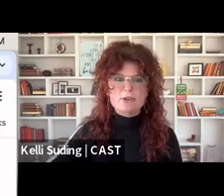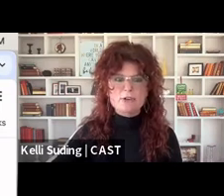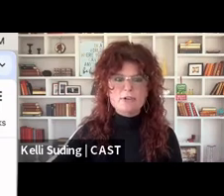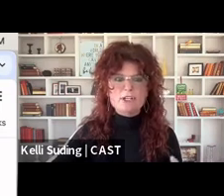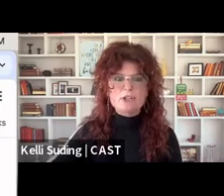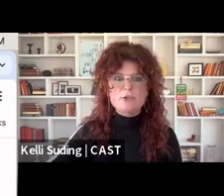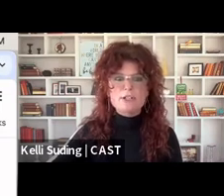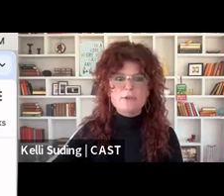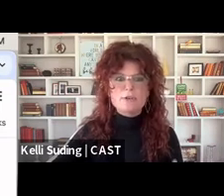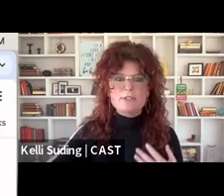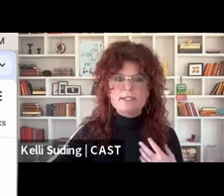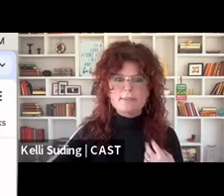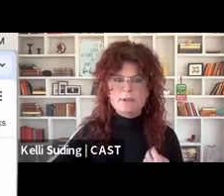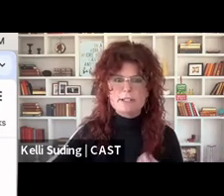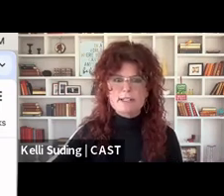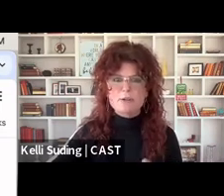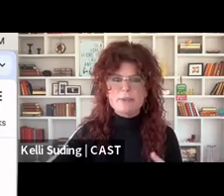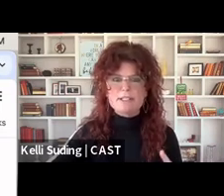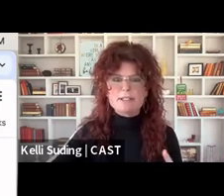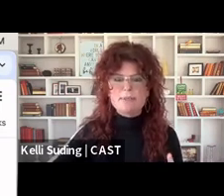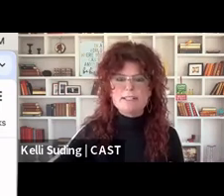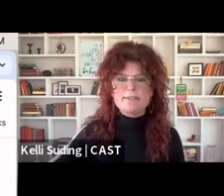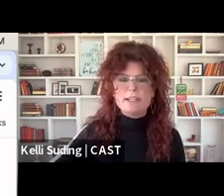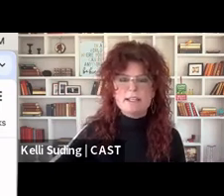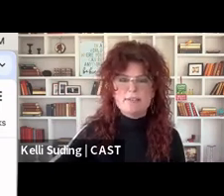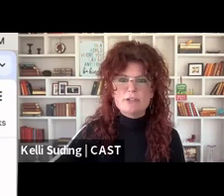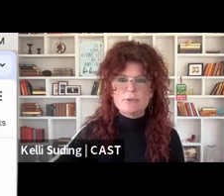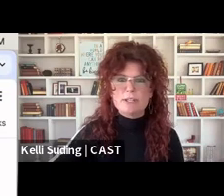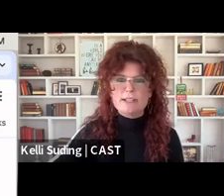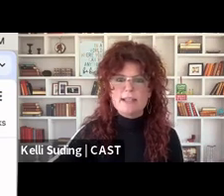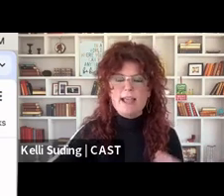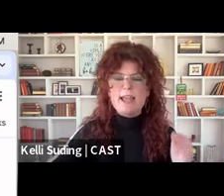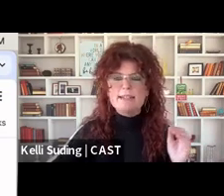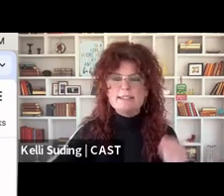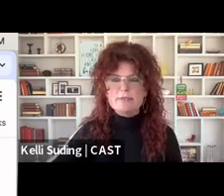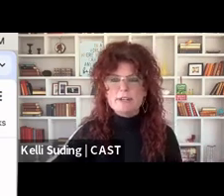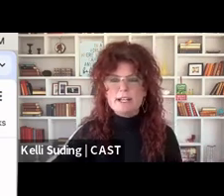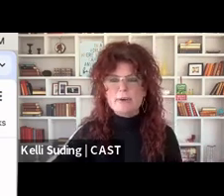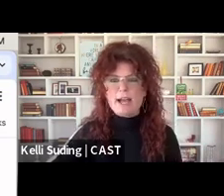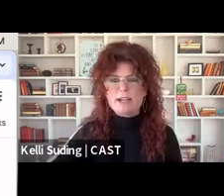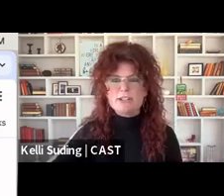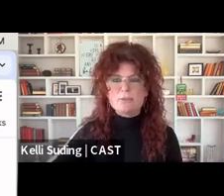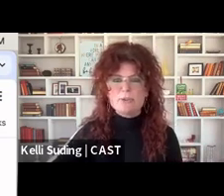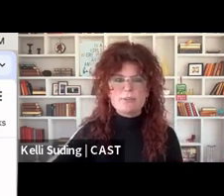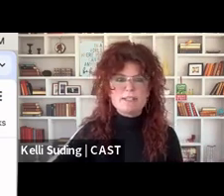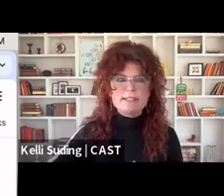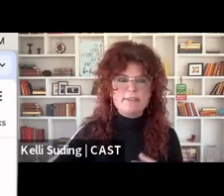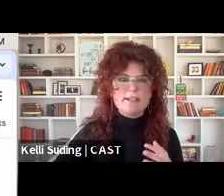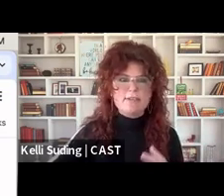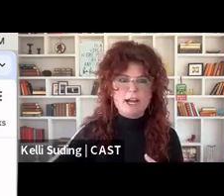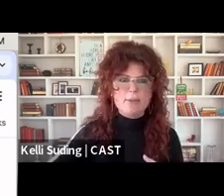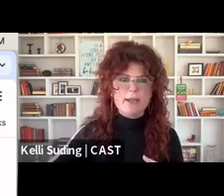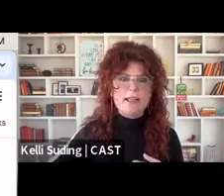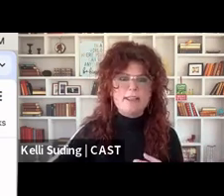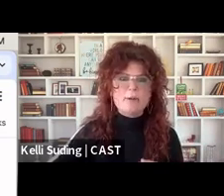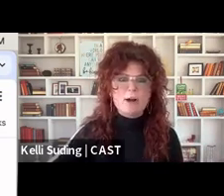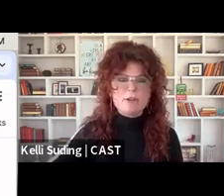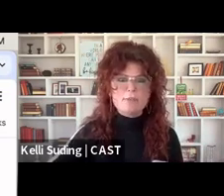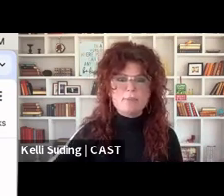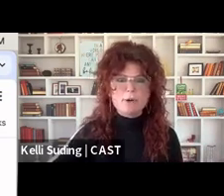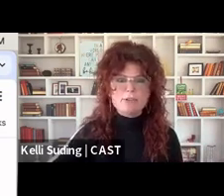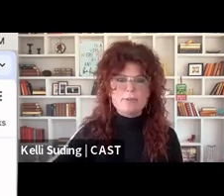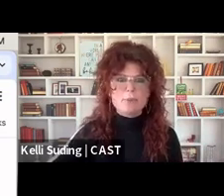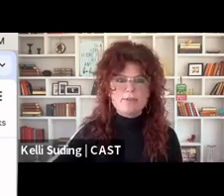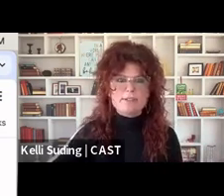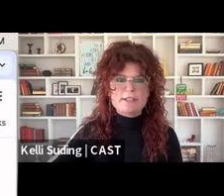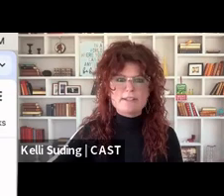ideas. For learners, including those with disabilities, there will be specific individual needs and different interactions with specific environment. There will